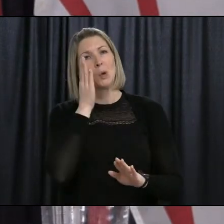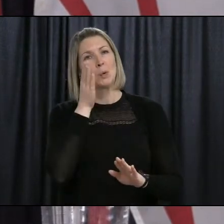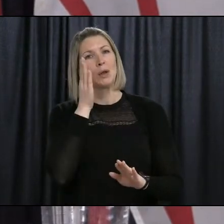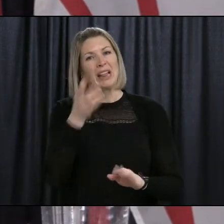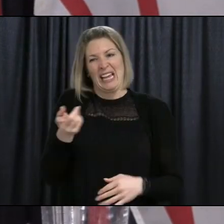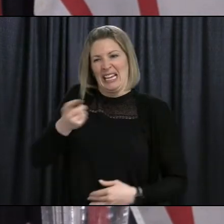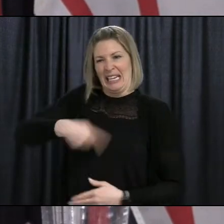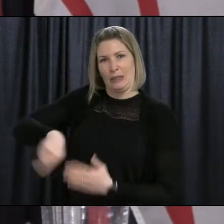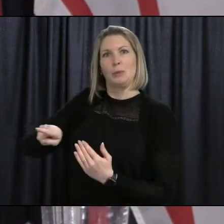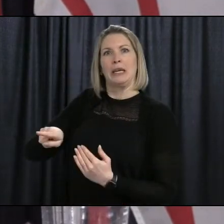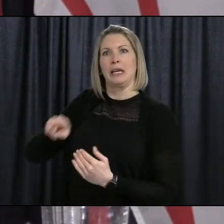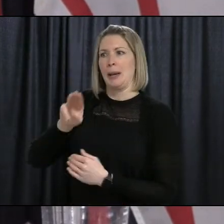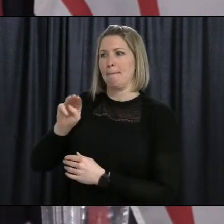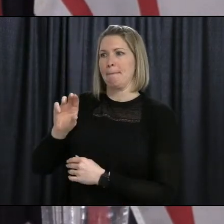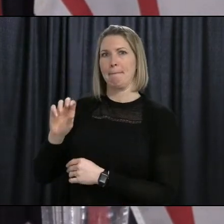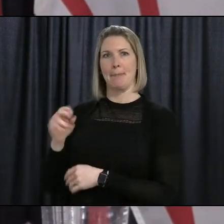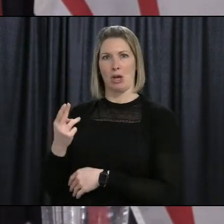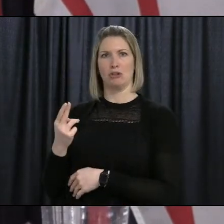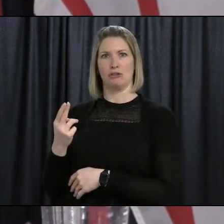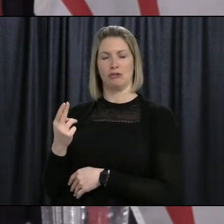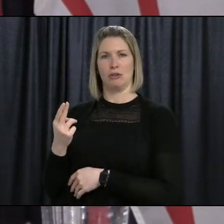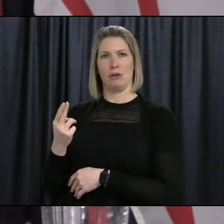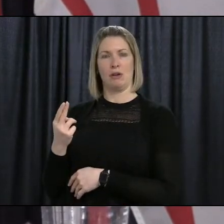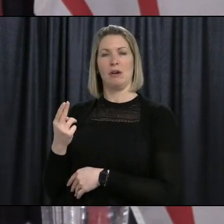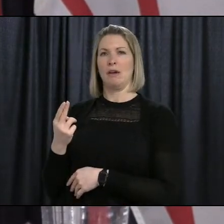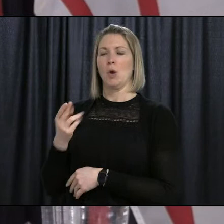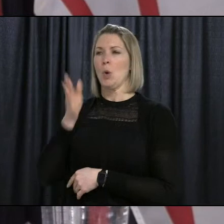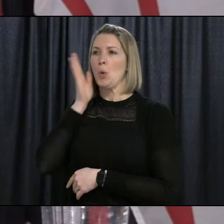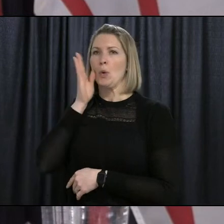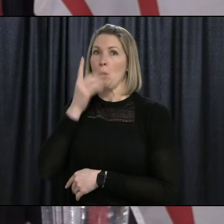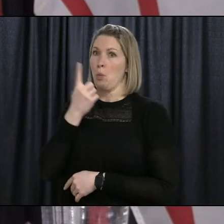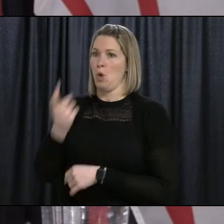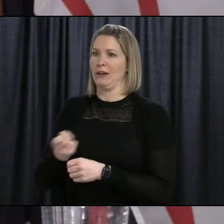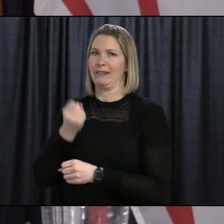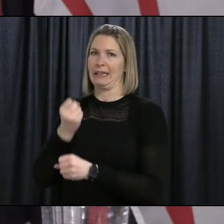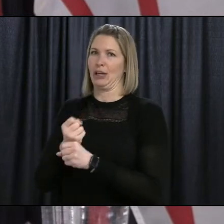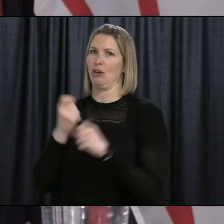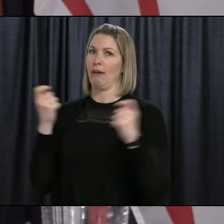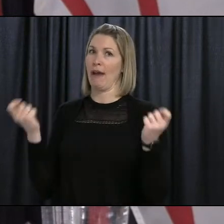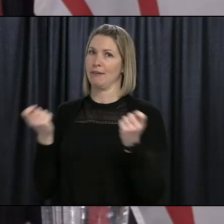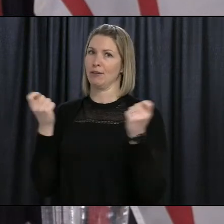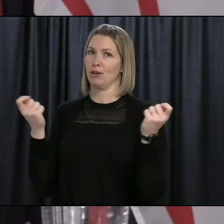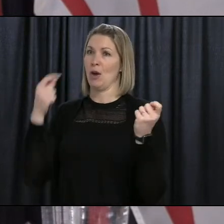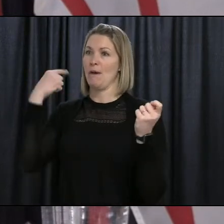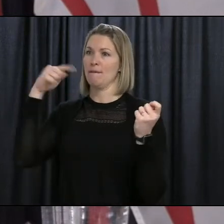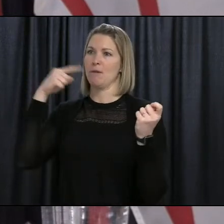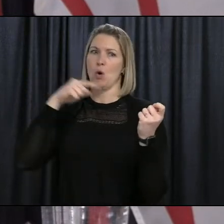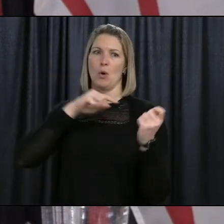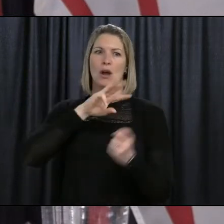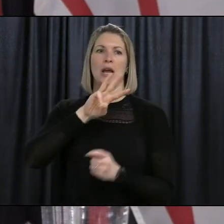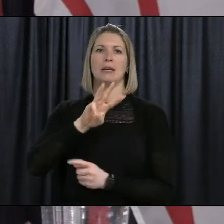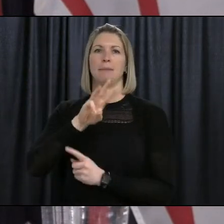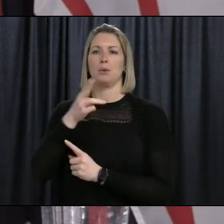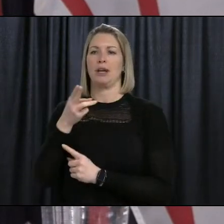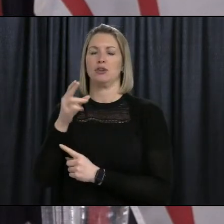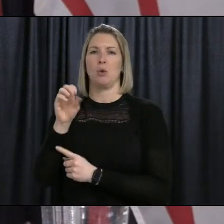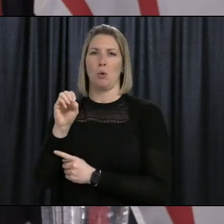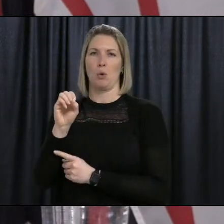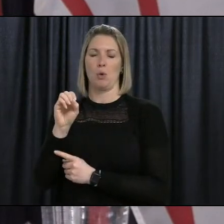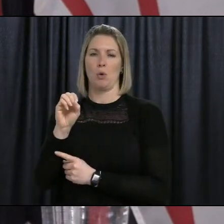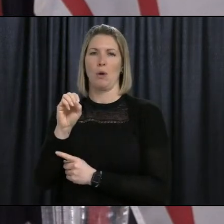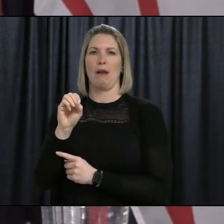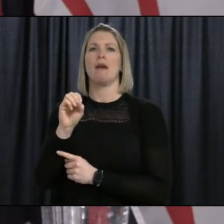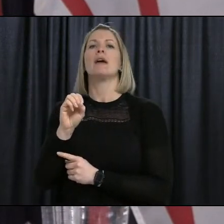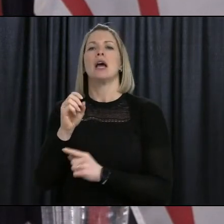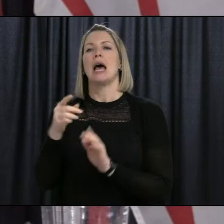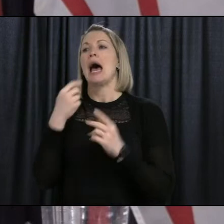Health Organization designated COVID-19 as a global pandemic. And I'm sure we all feel like it's been more than 10 years. But